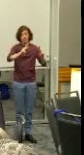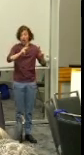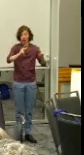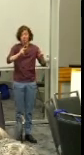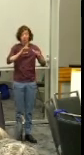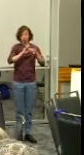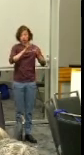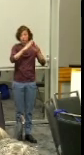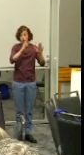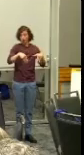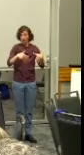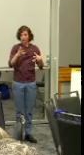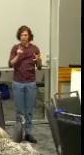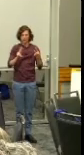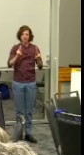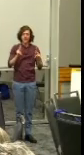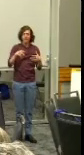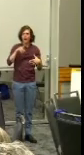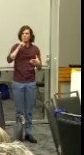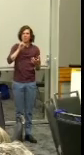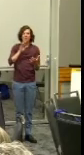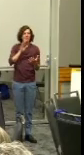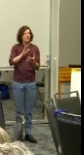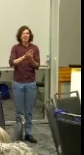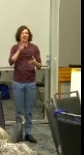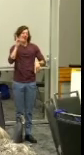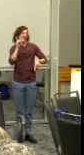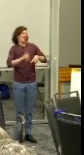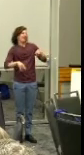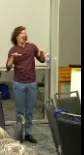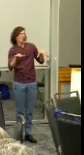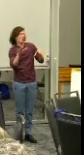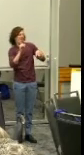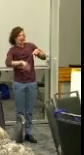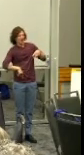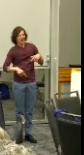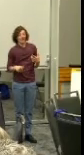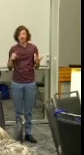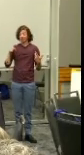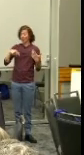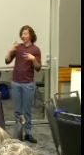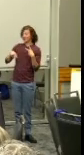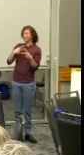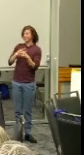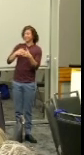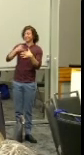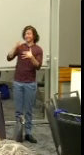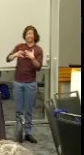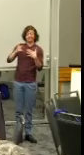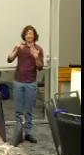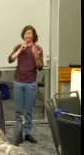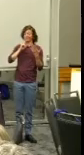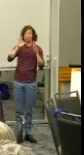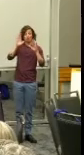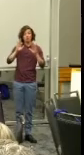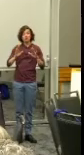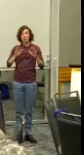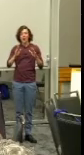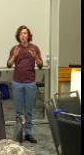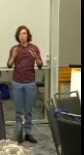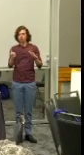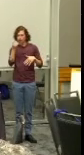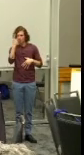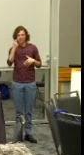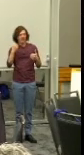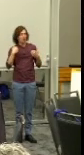it. And so projects like this are really exciting to see that there are alternative ways to, there's